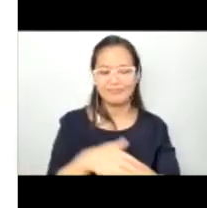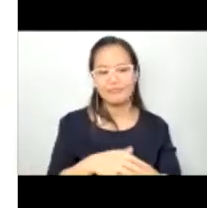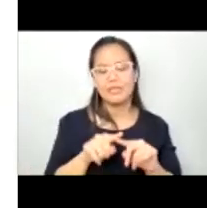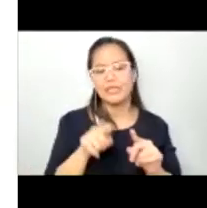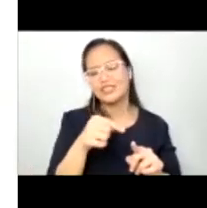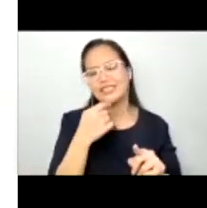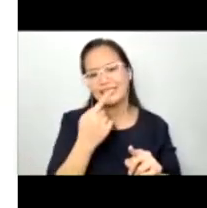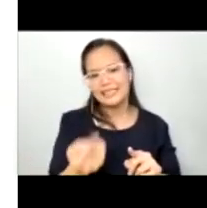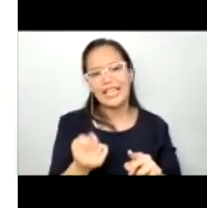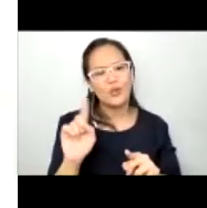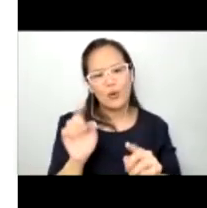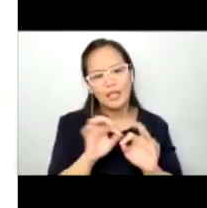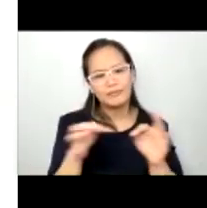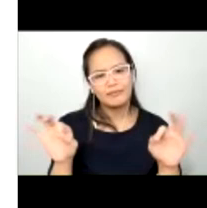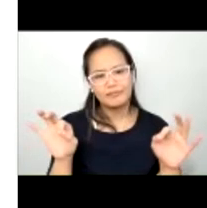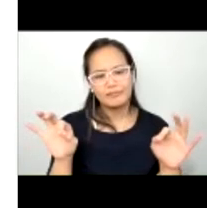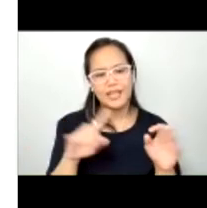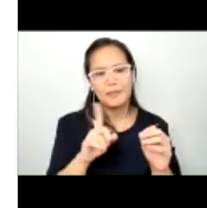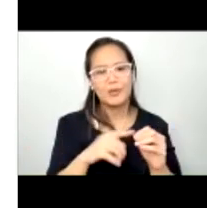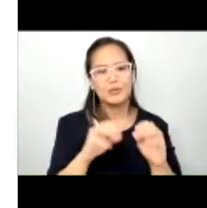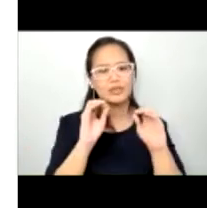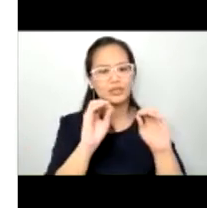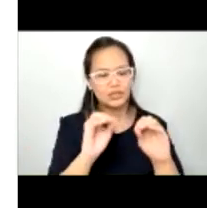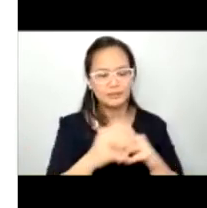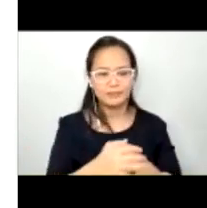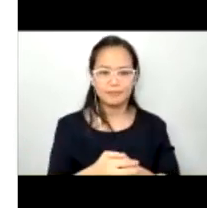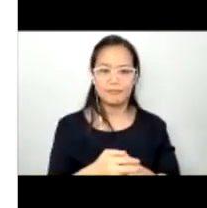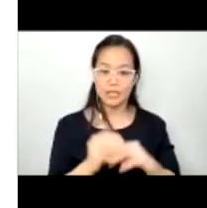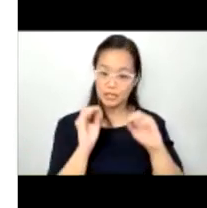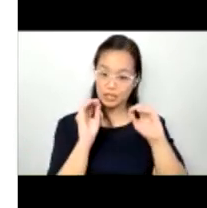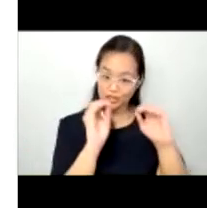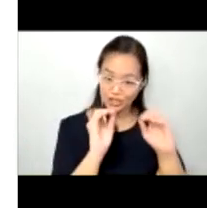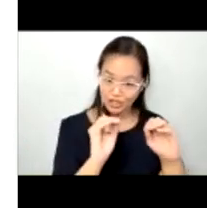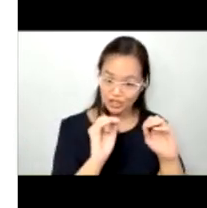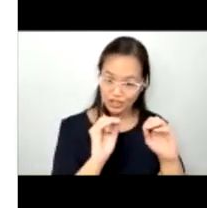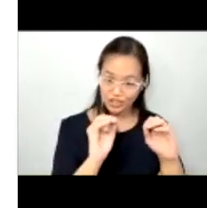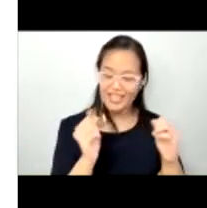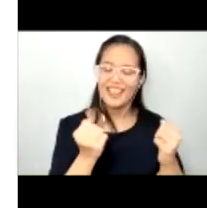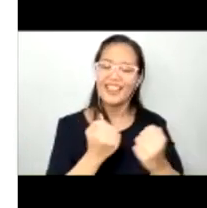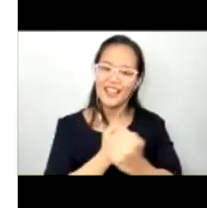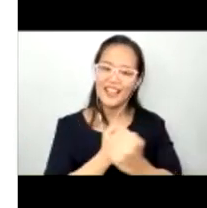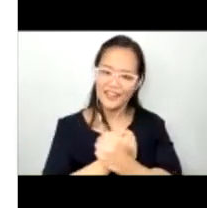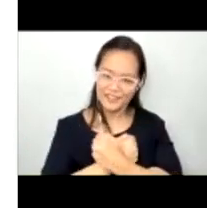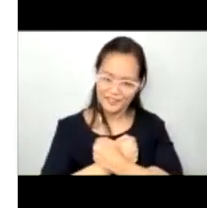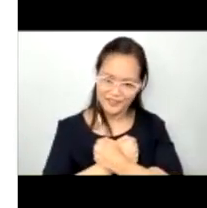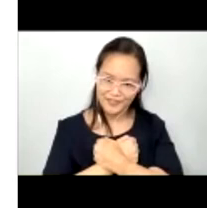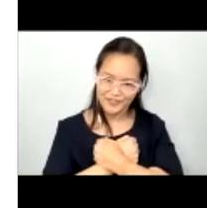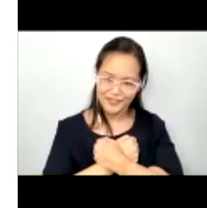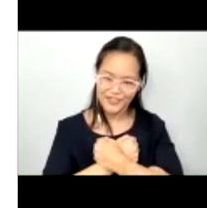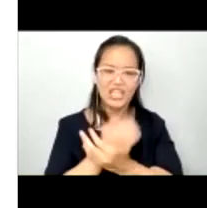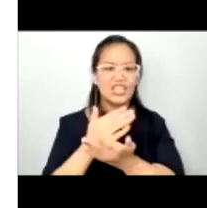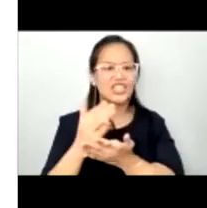But this is what she said about teaching. To teach is to love. It's to share something